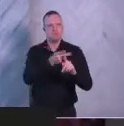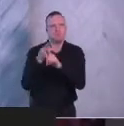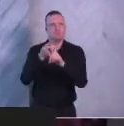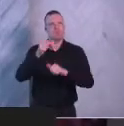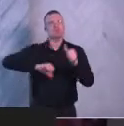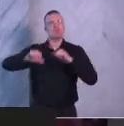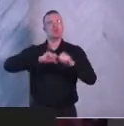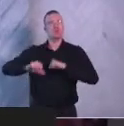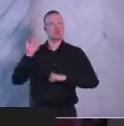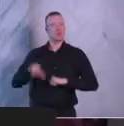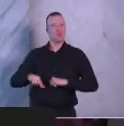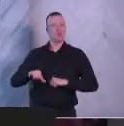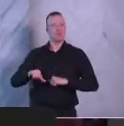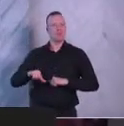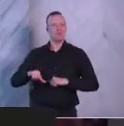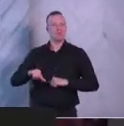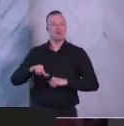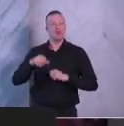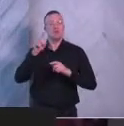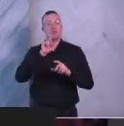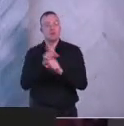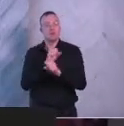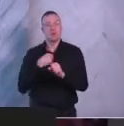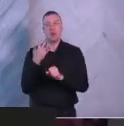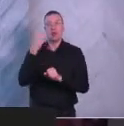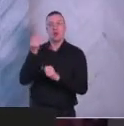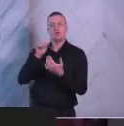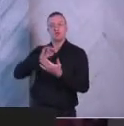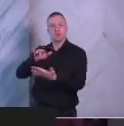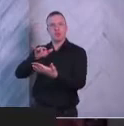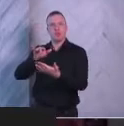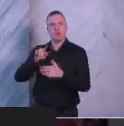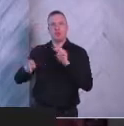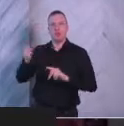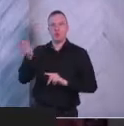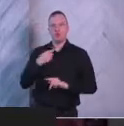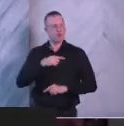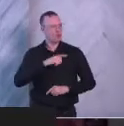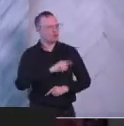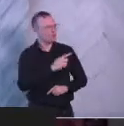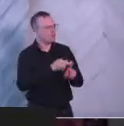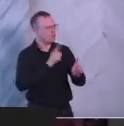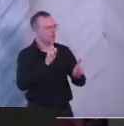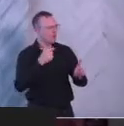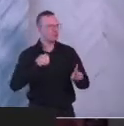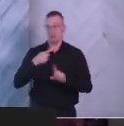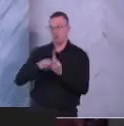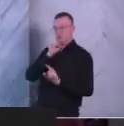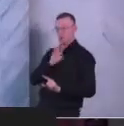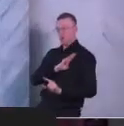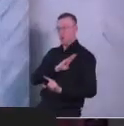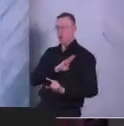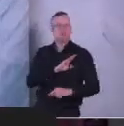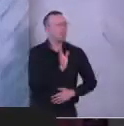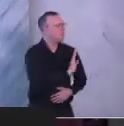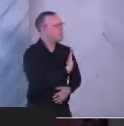And ultimately, whenever I'd go to school, I always found it interesting. People would always say, "Where are you from?" I said, "Well, from Scarborough." And people then say,